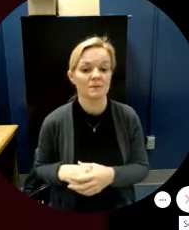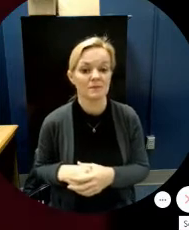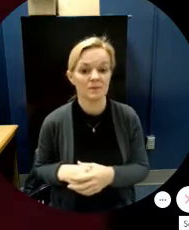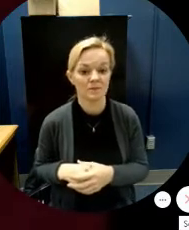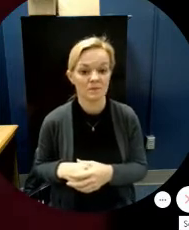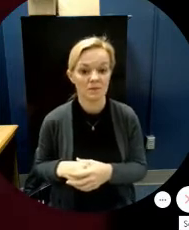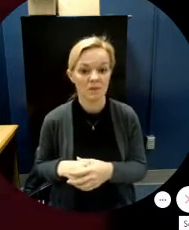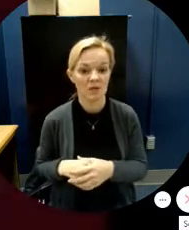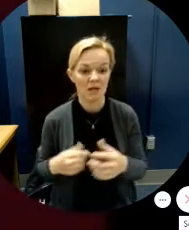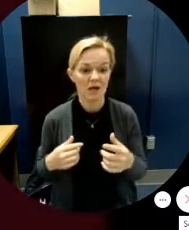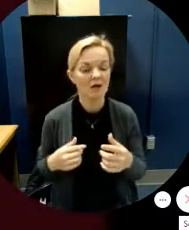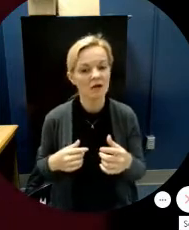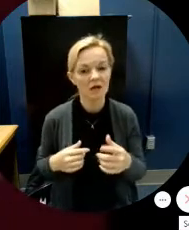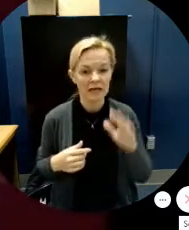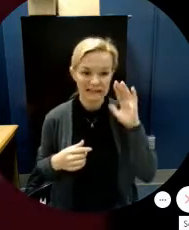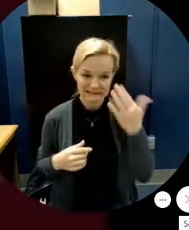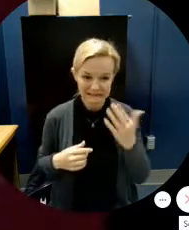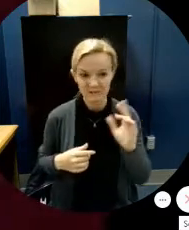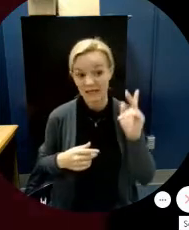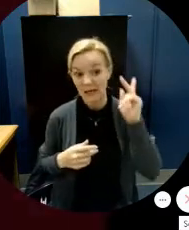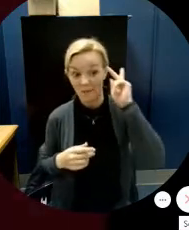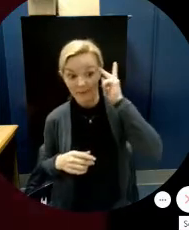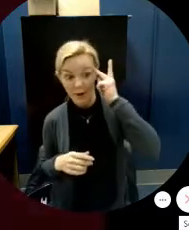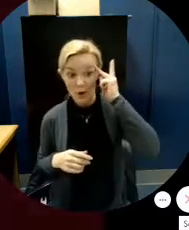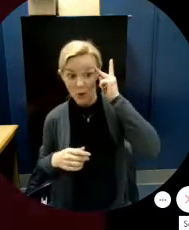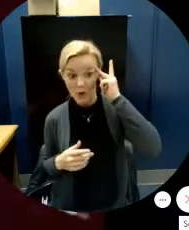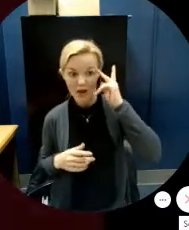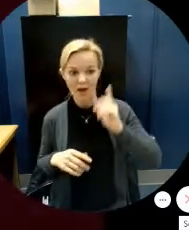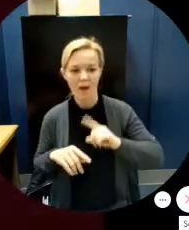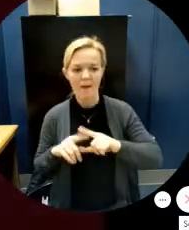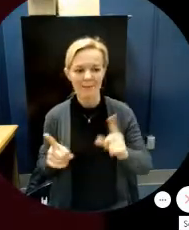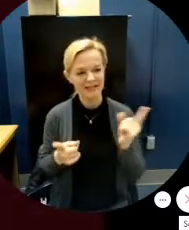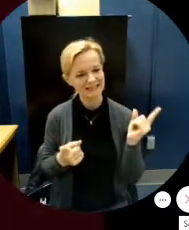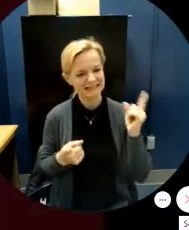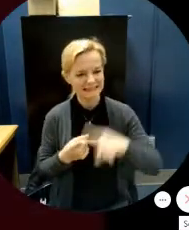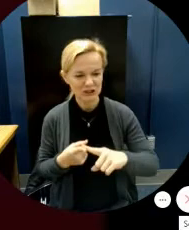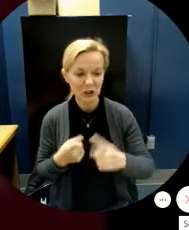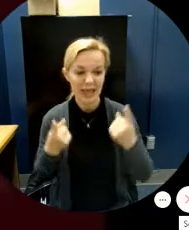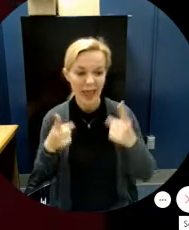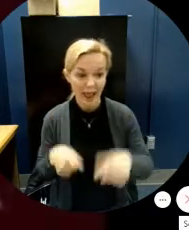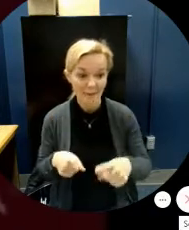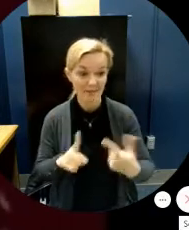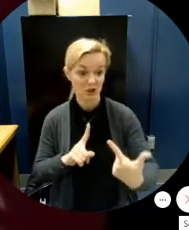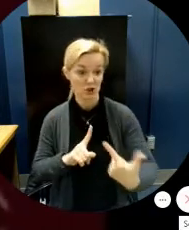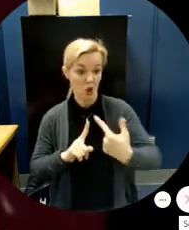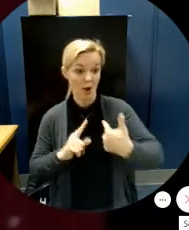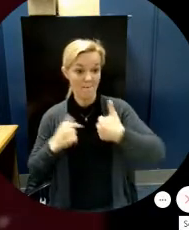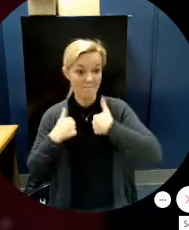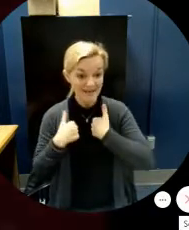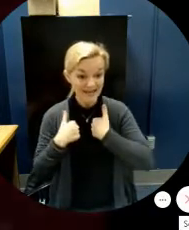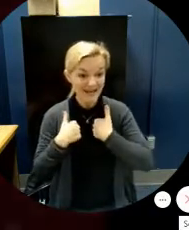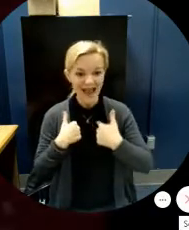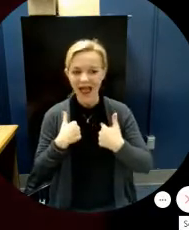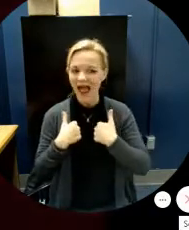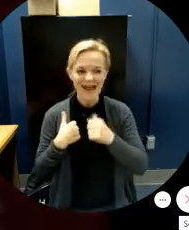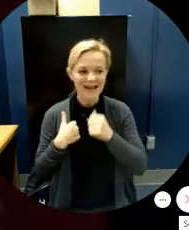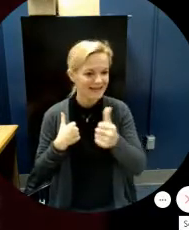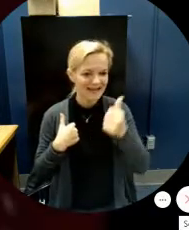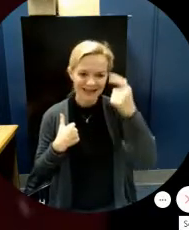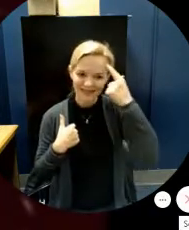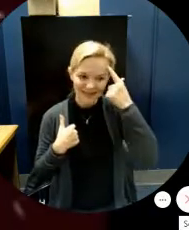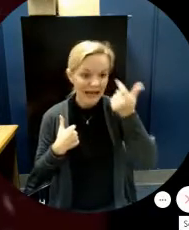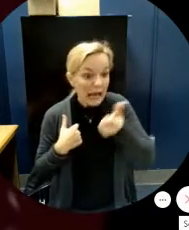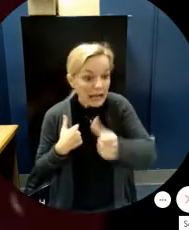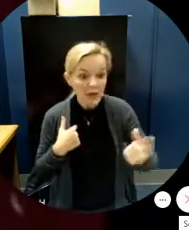It seems a bit paranoid, but up until I got shot, it wasn't really in my mind that anybody could shoot